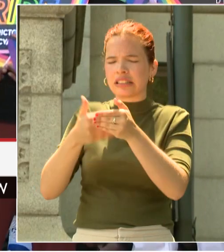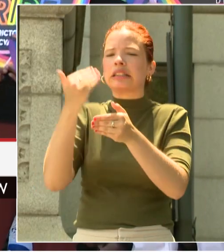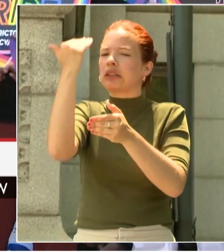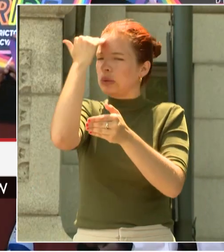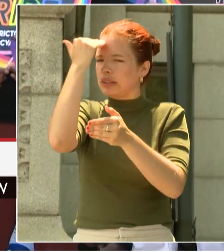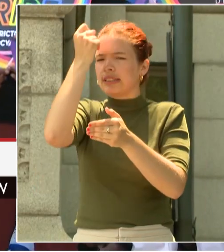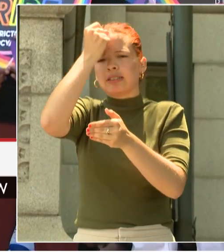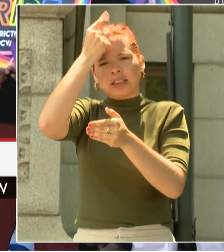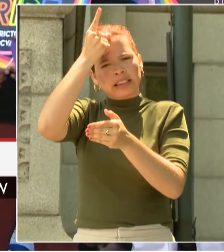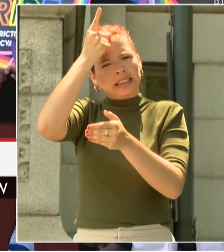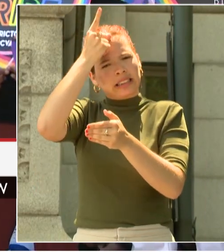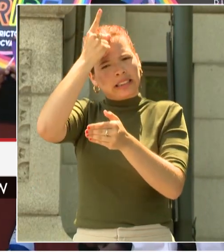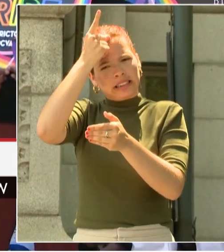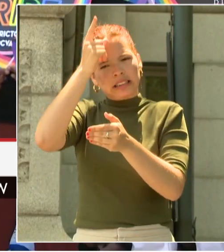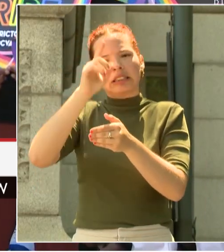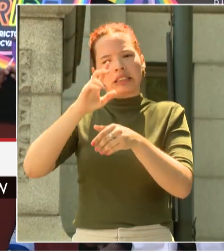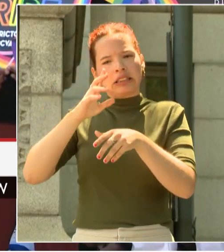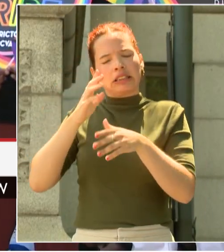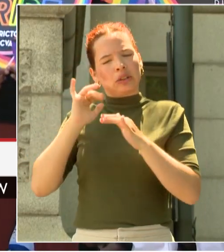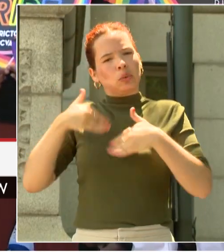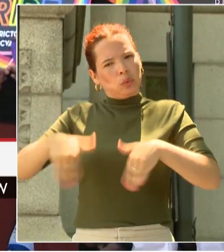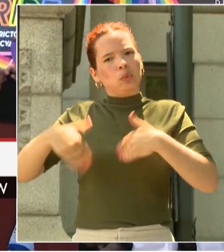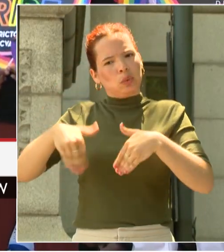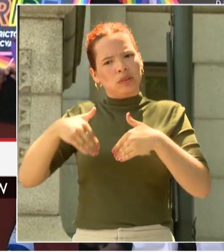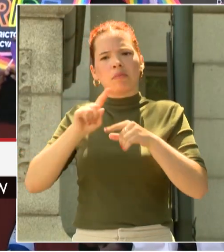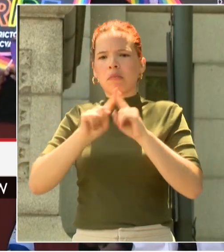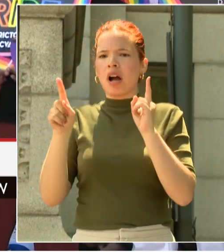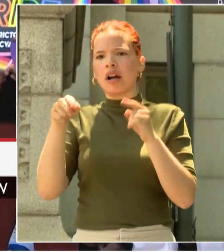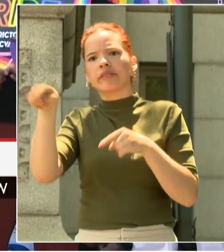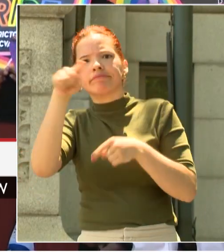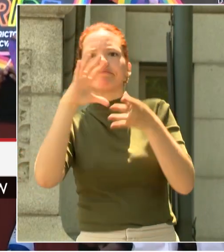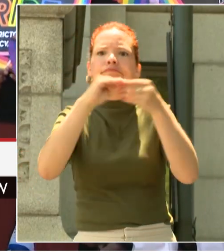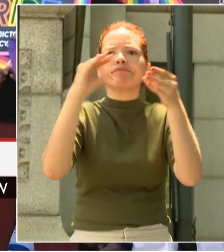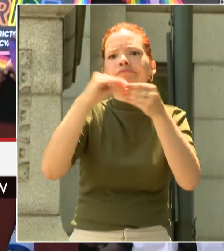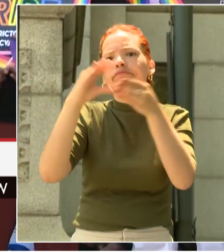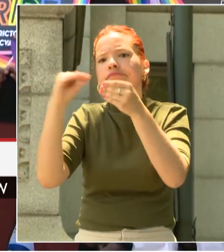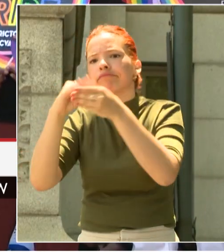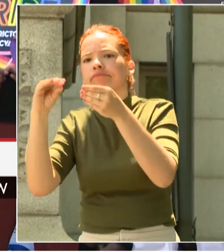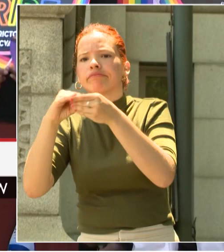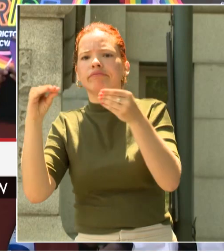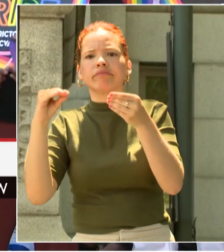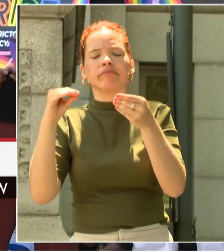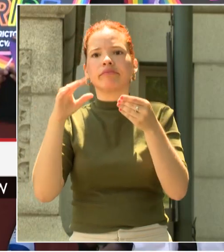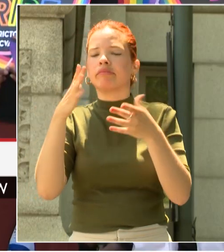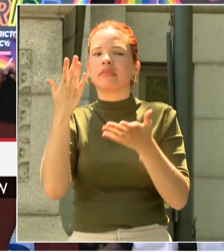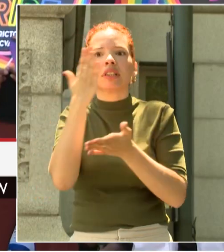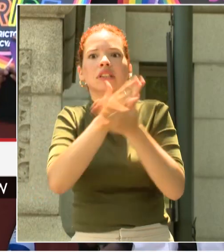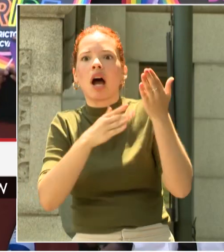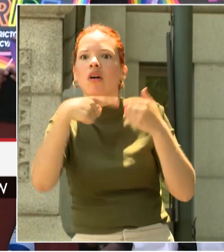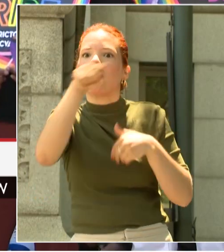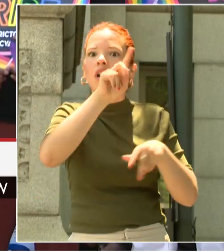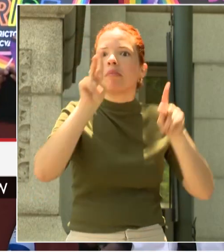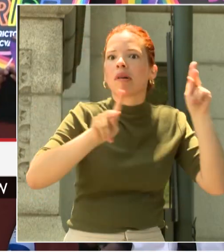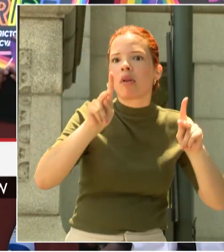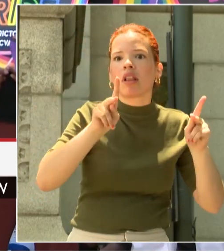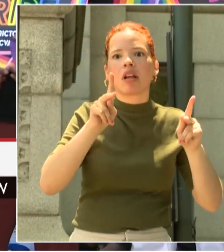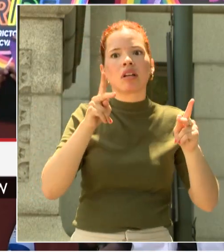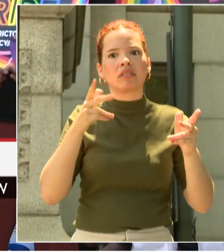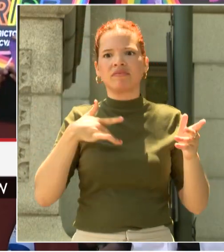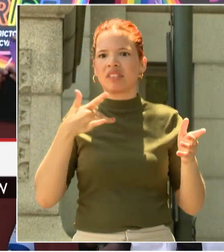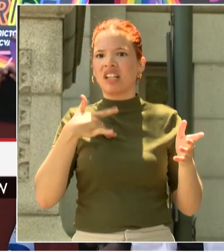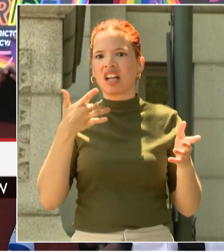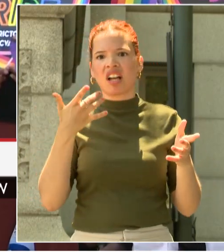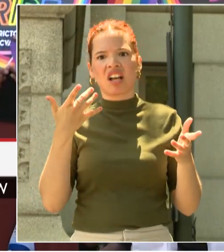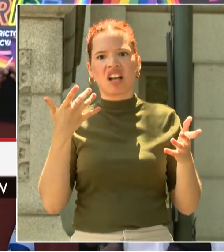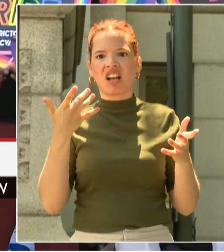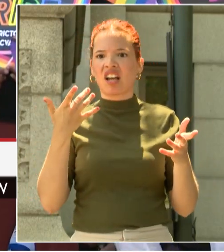our nation, a lot of rhetoric. We know that some people are going to be advancing really scary